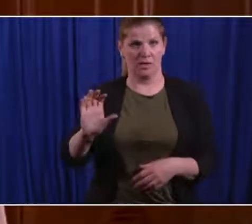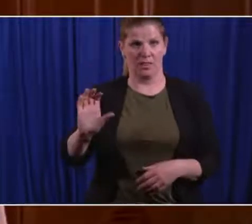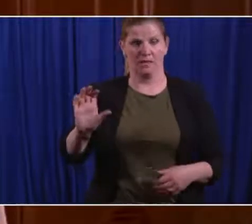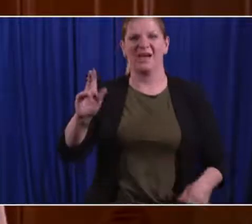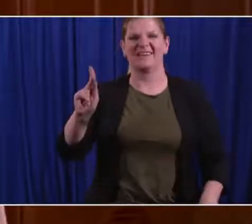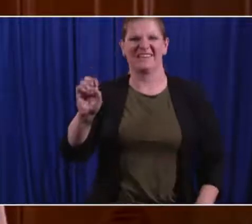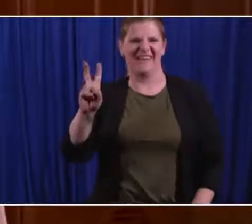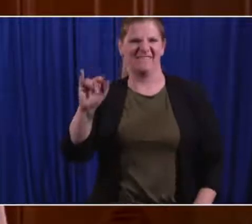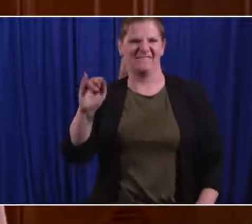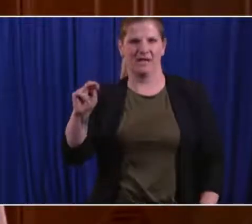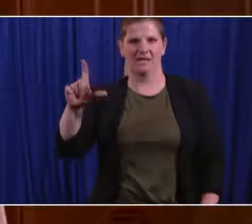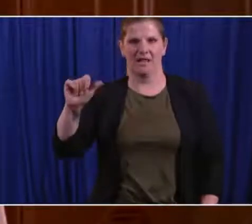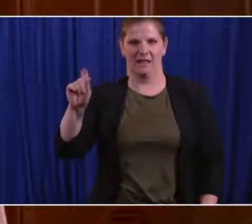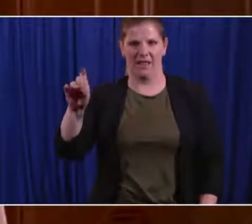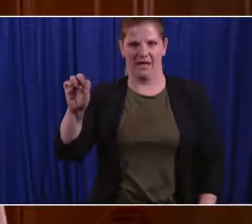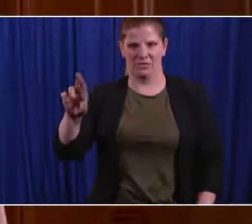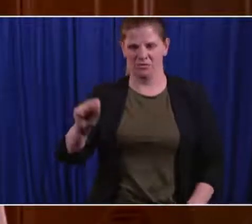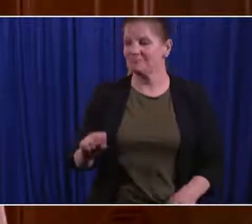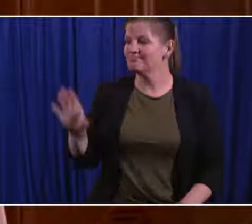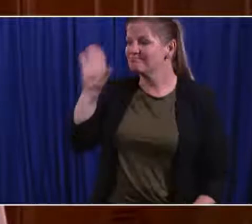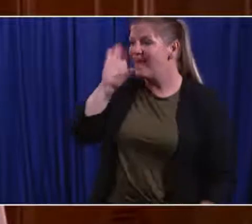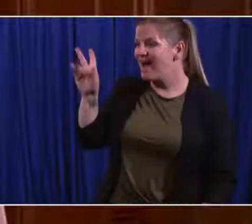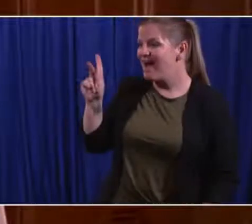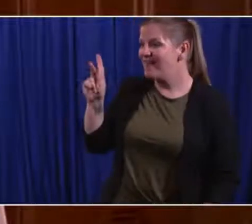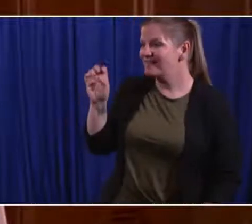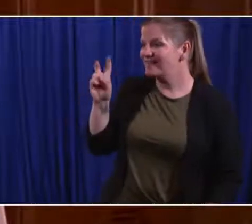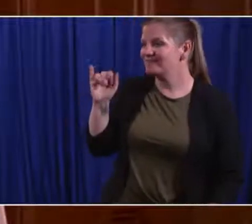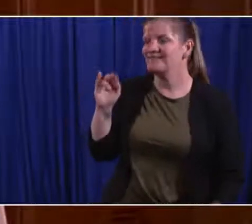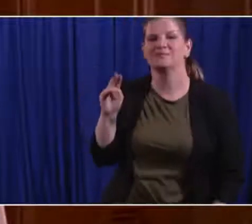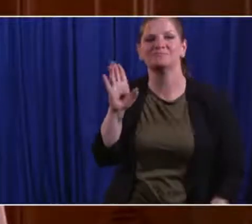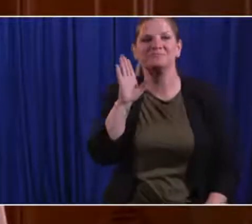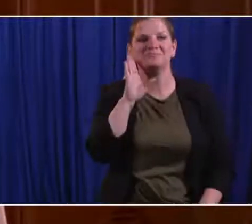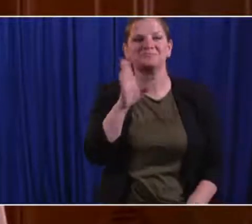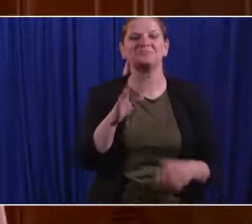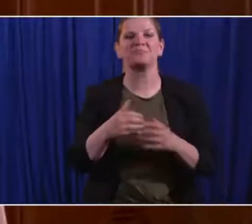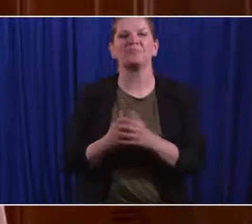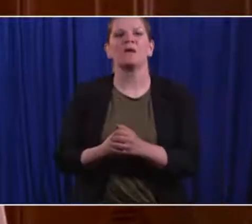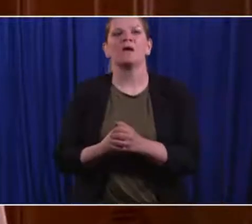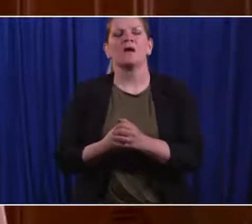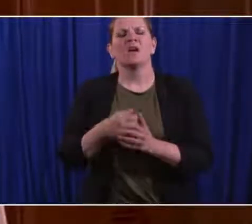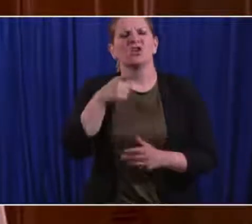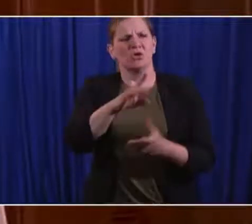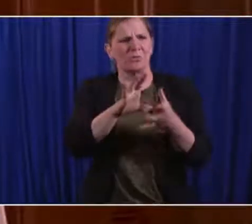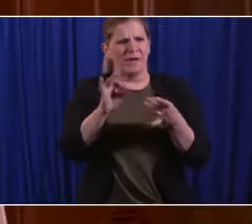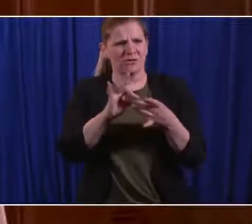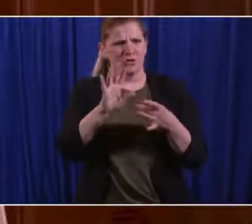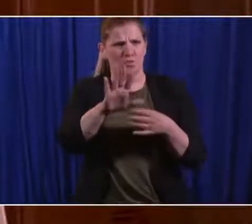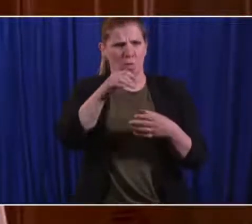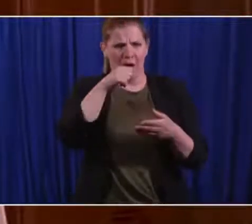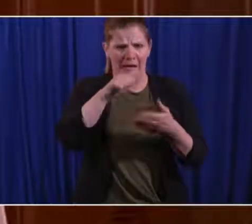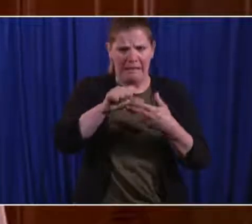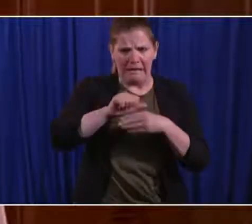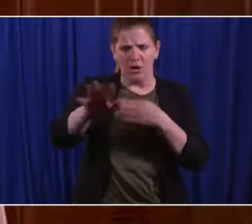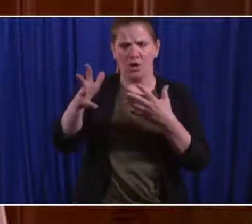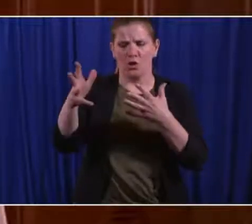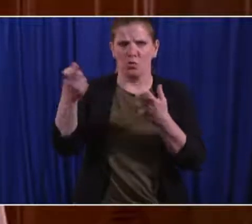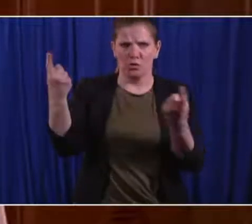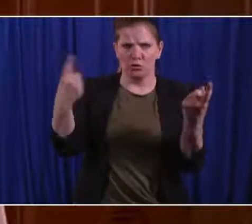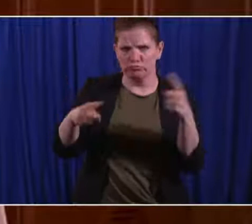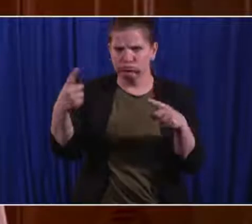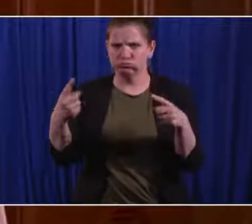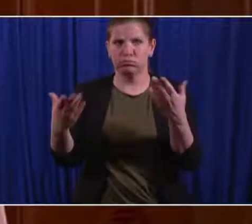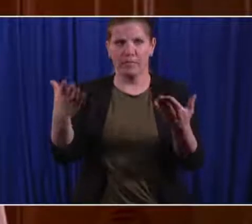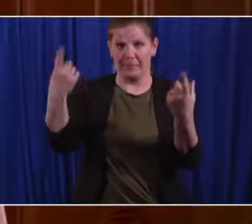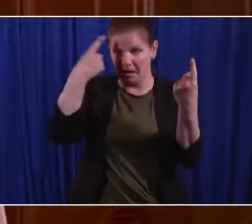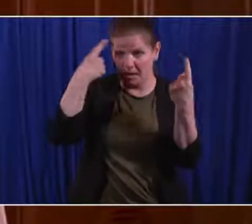Hello, Governor. You mentioned the compromise you sent to the legislature. Is there a time limit on when you would like to have them get back to you, and when